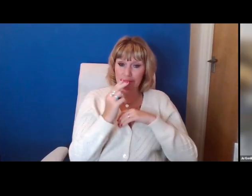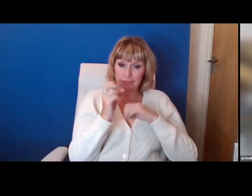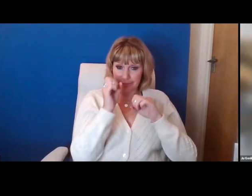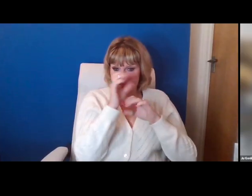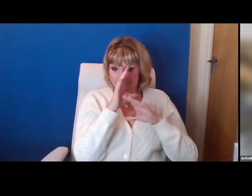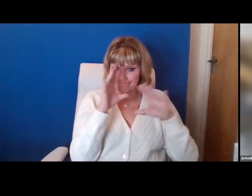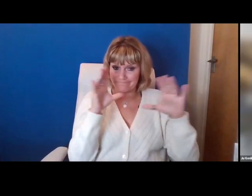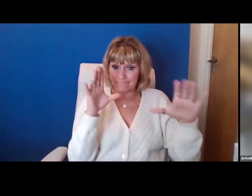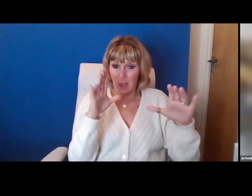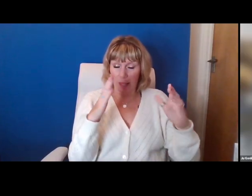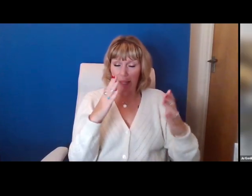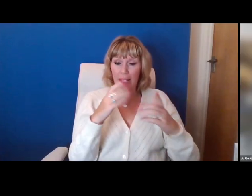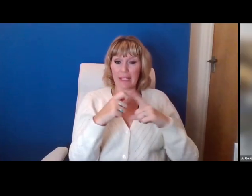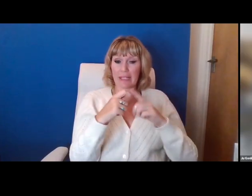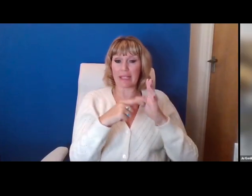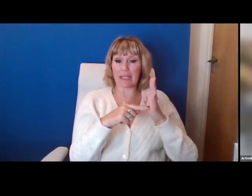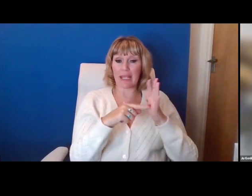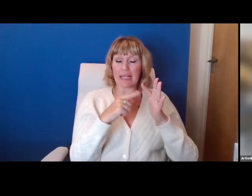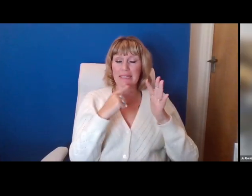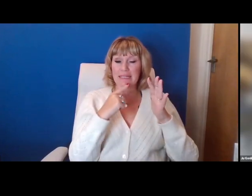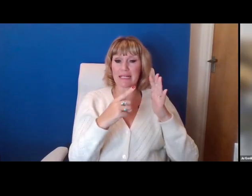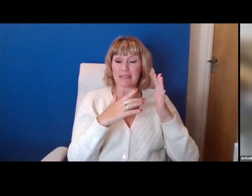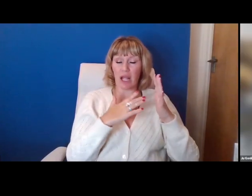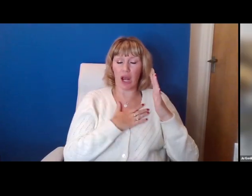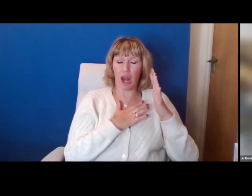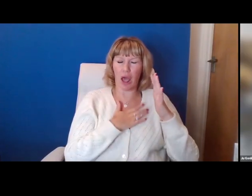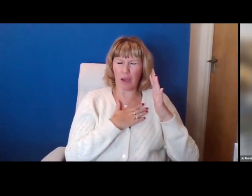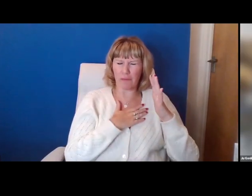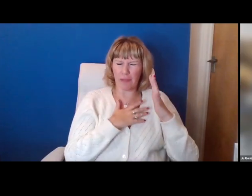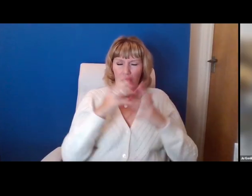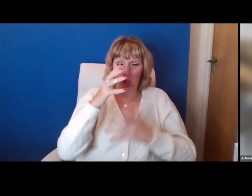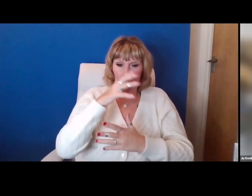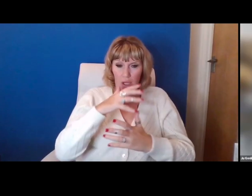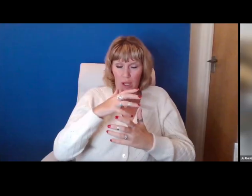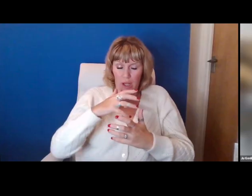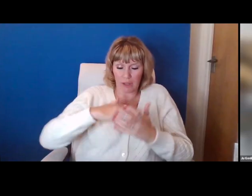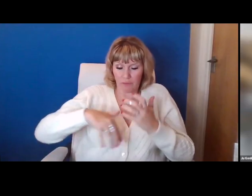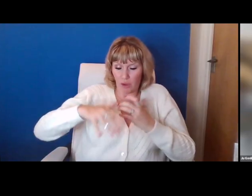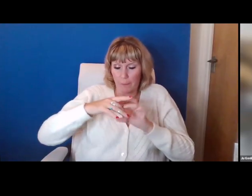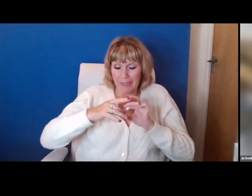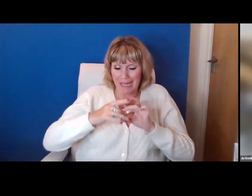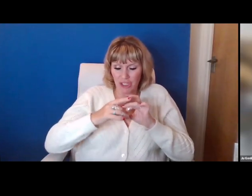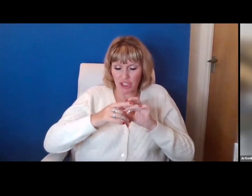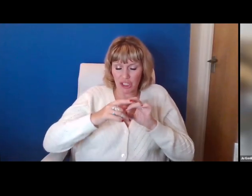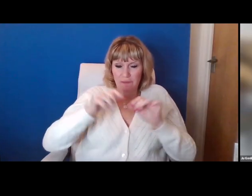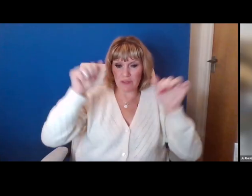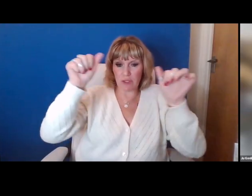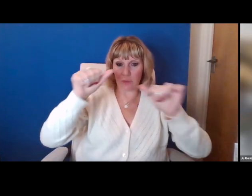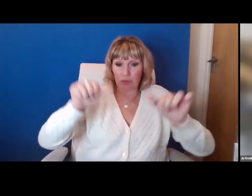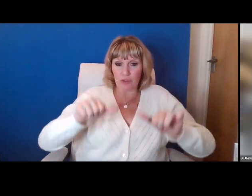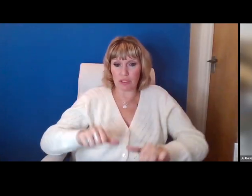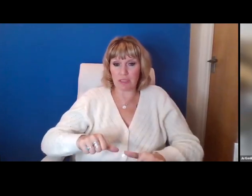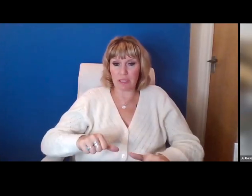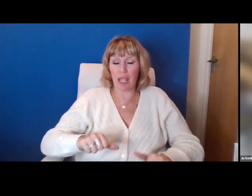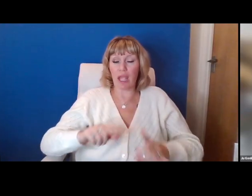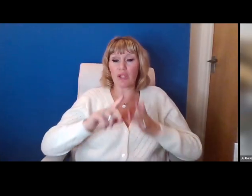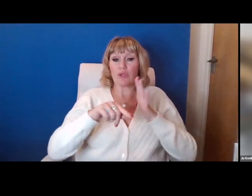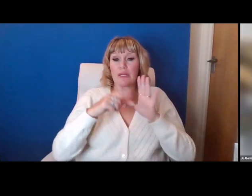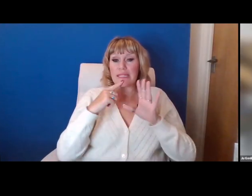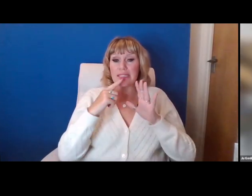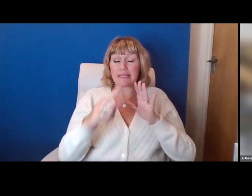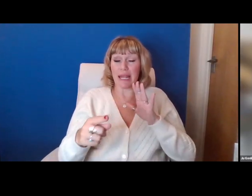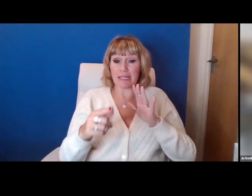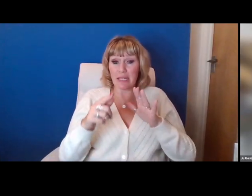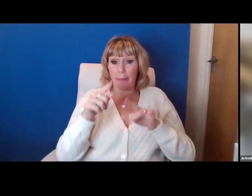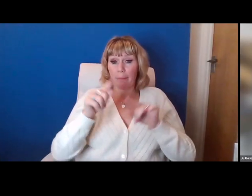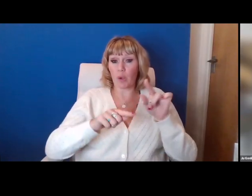says I love the combination of sculptures. Um, Julie says multiple images are so powerful. I hope